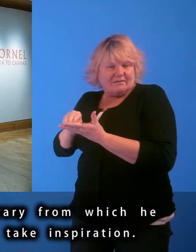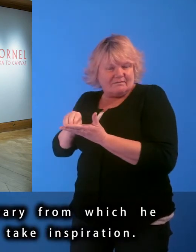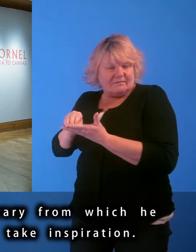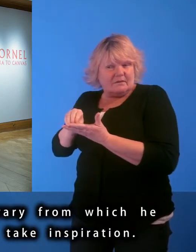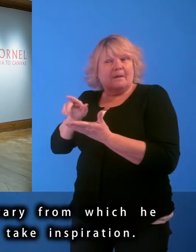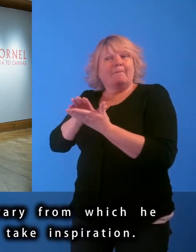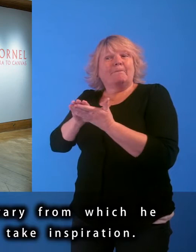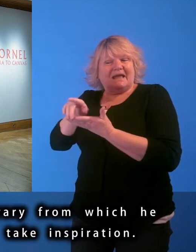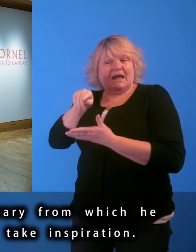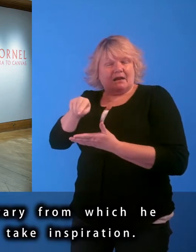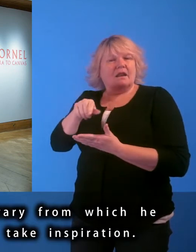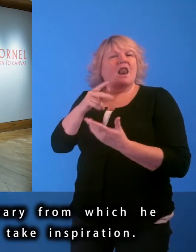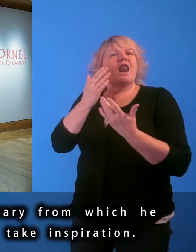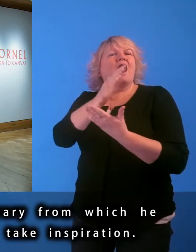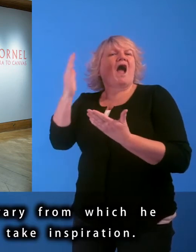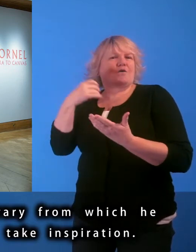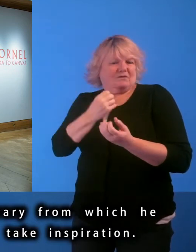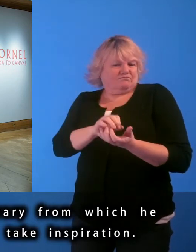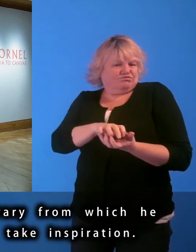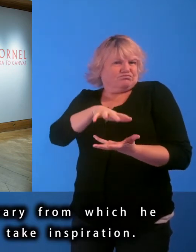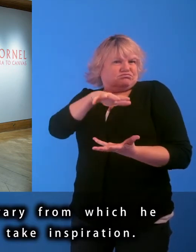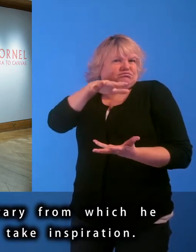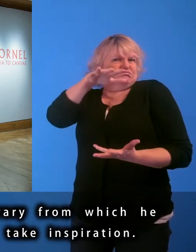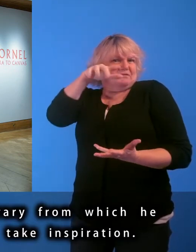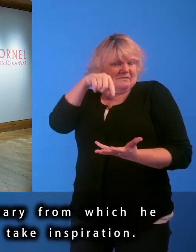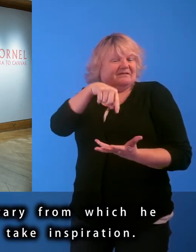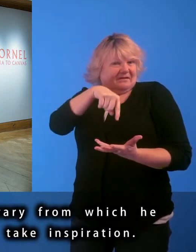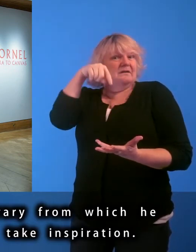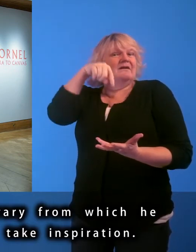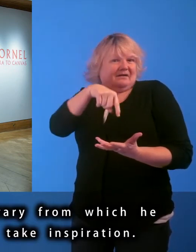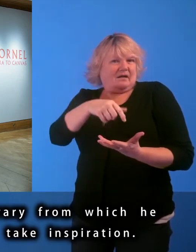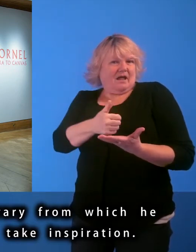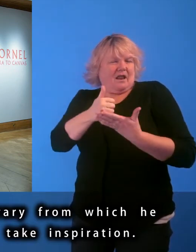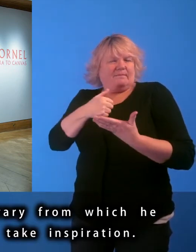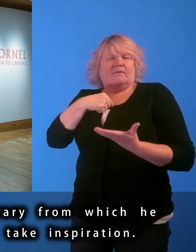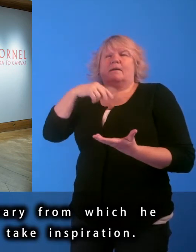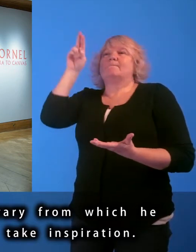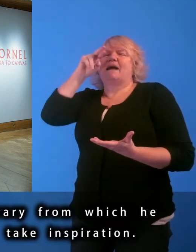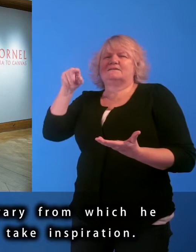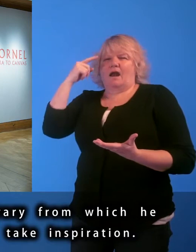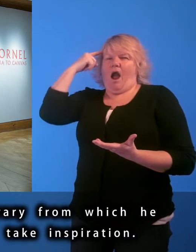visual library from which he could refresh his memory and take inspiration.